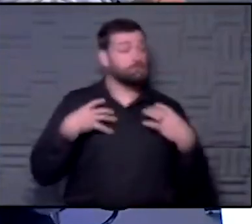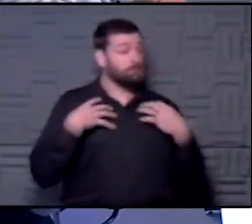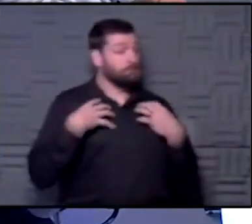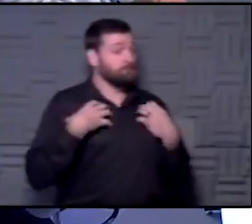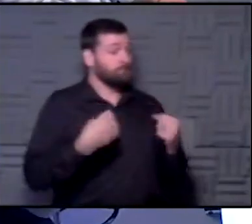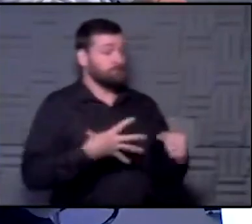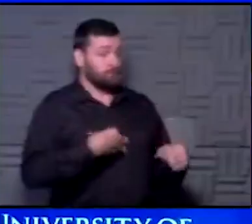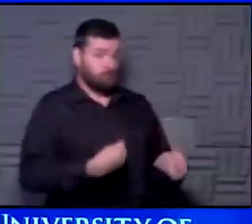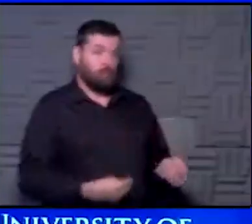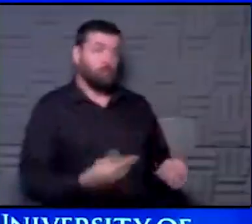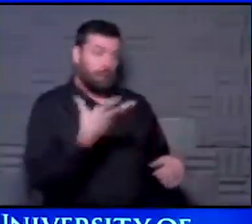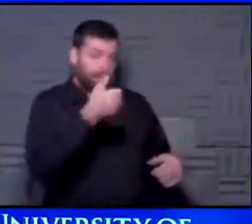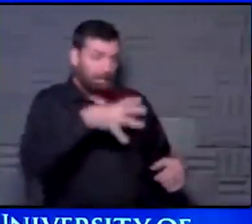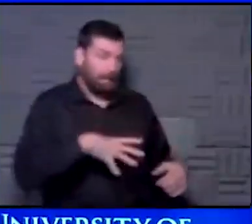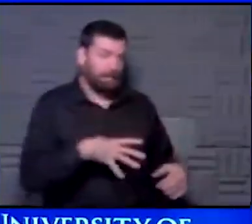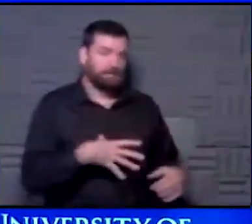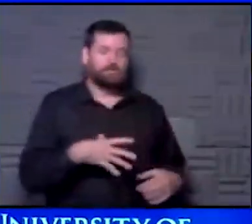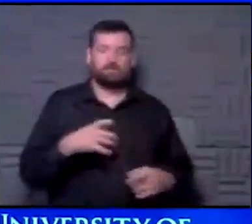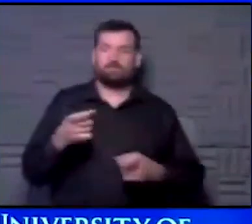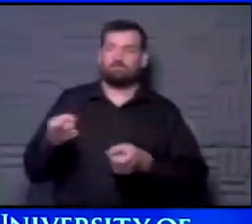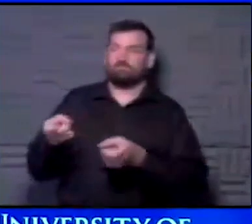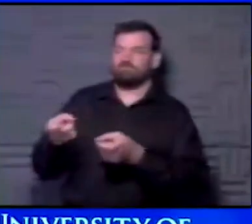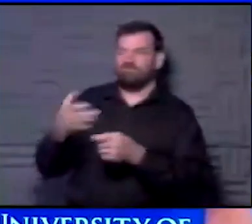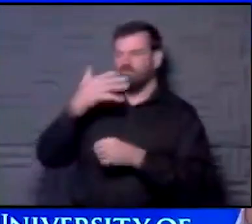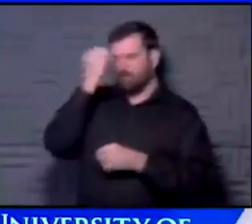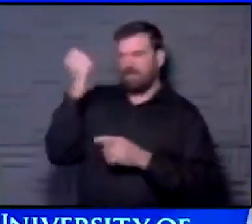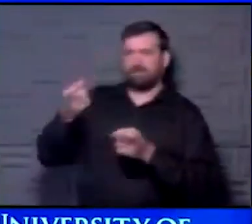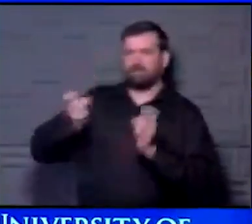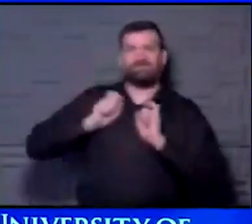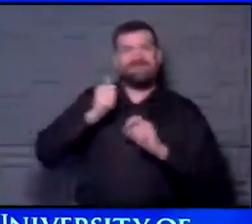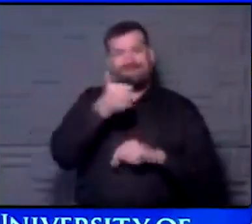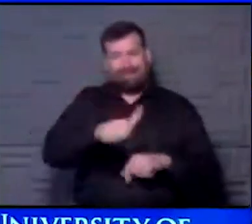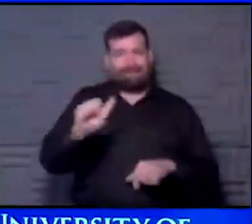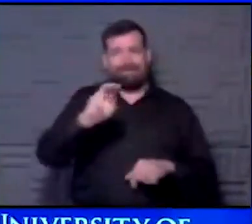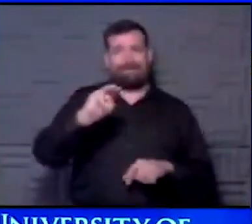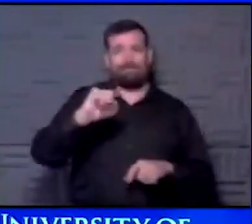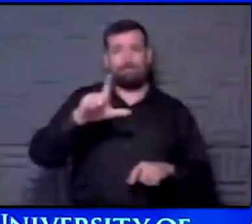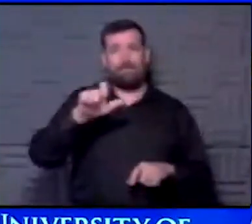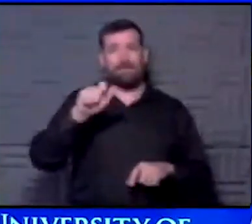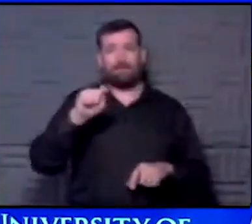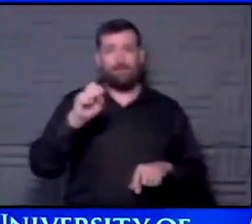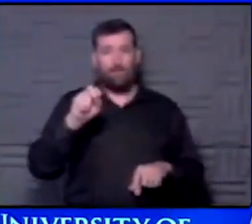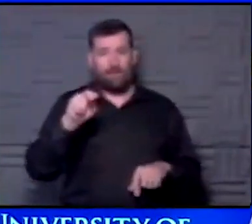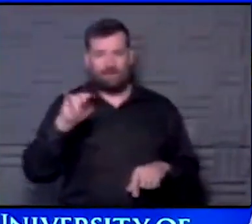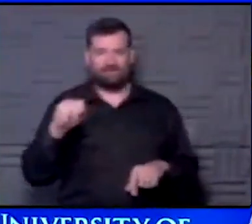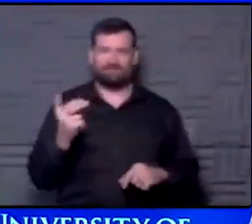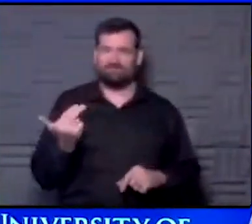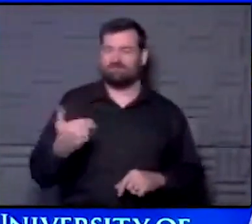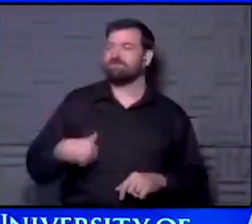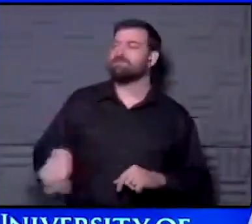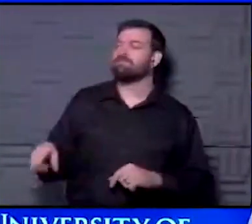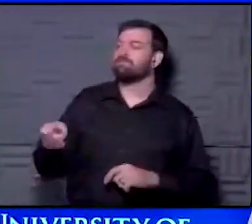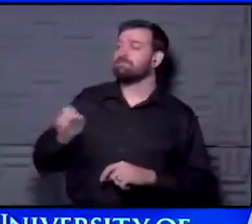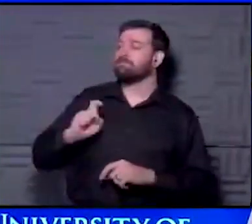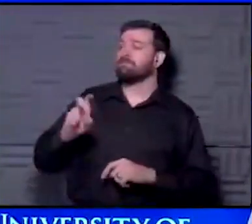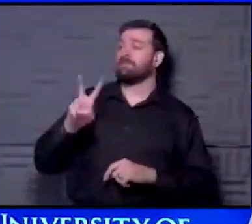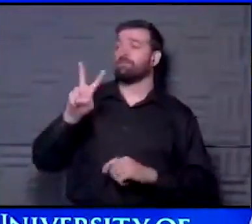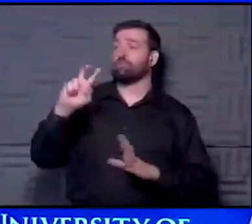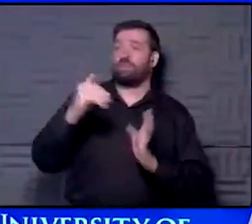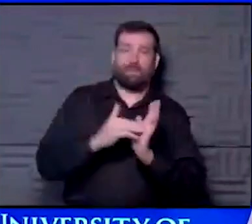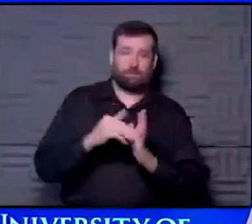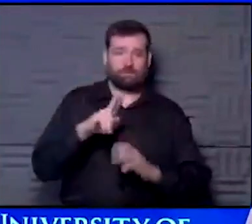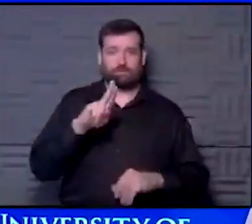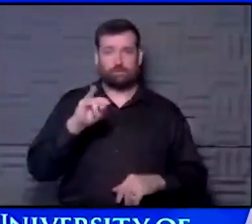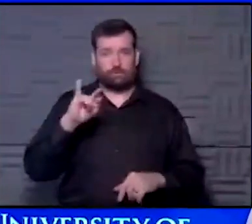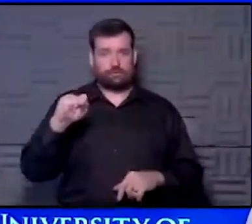very white guy, whose parents forgot to give him any melanin, or melatonin, I guess, I'd have to take my 2,000 units of vitamin D a day. Otherwise,